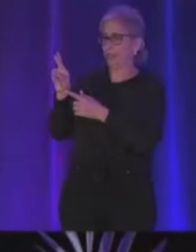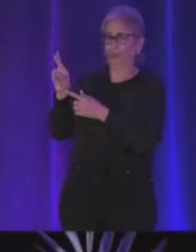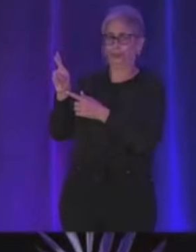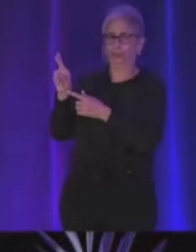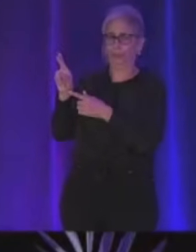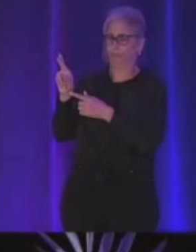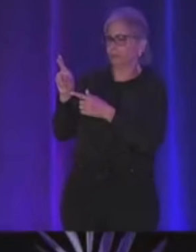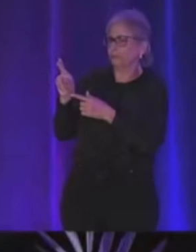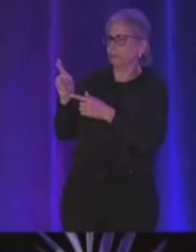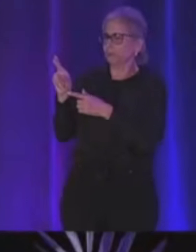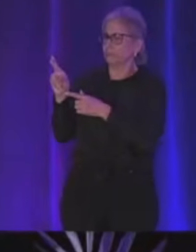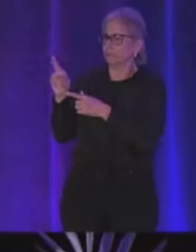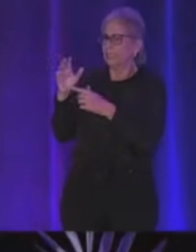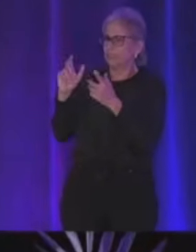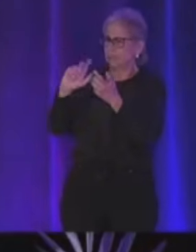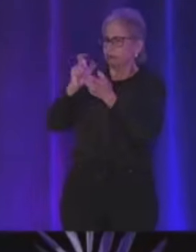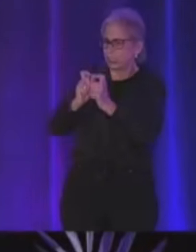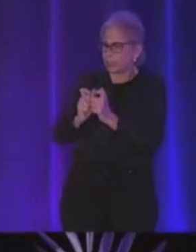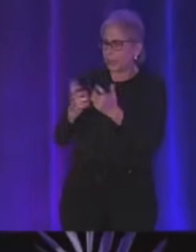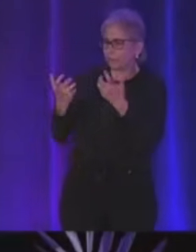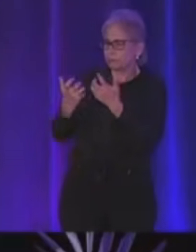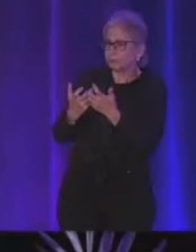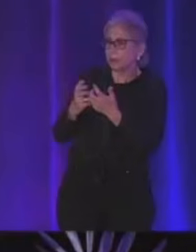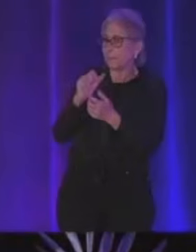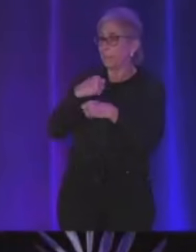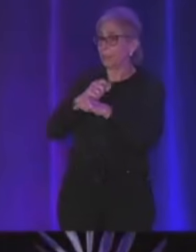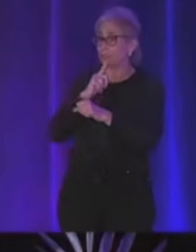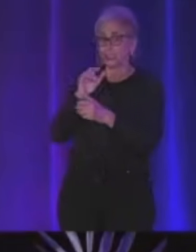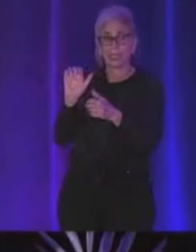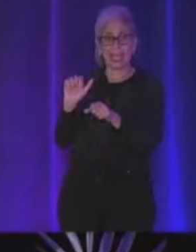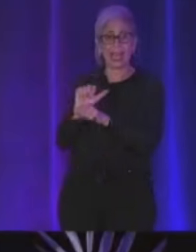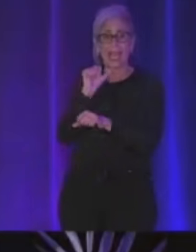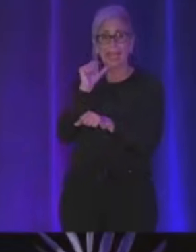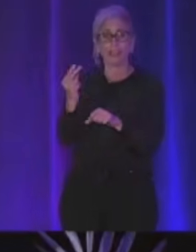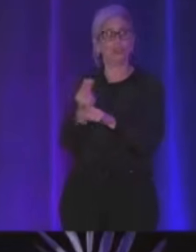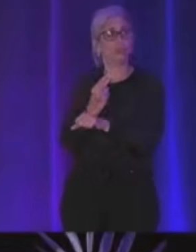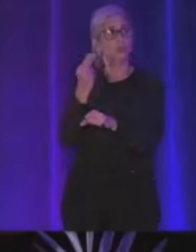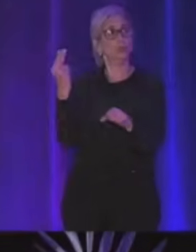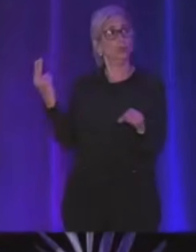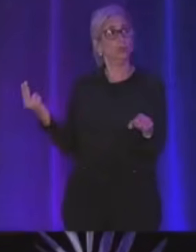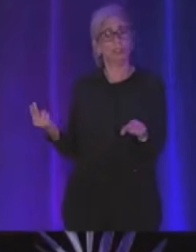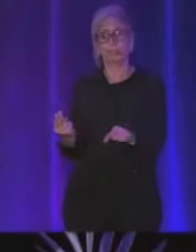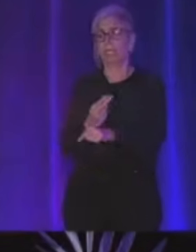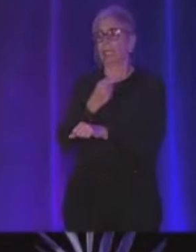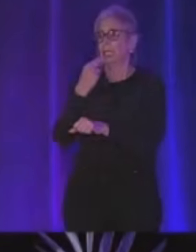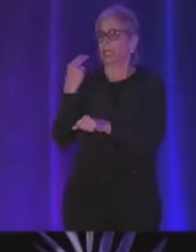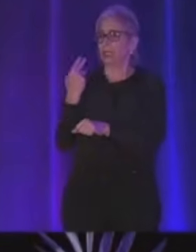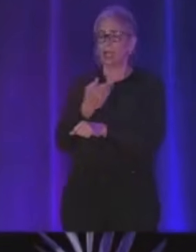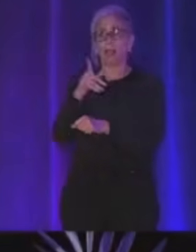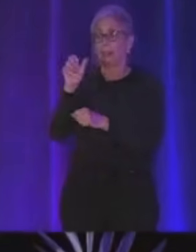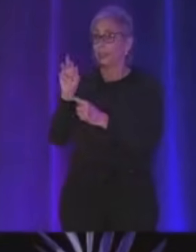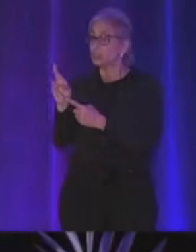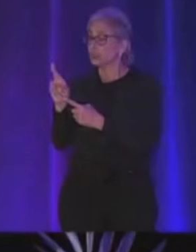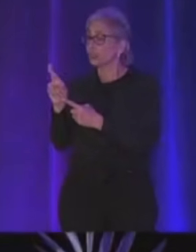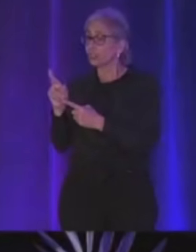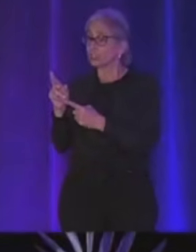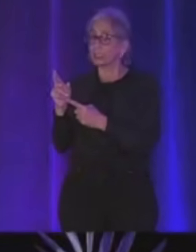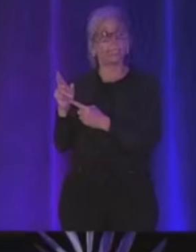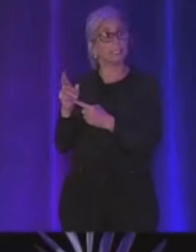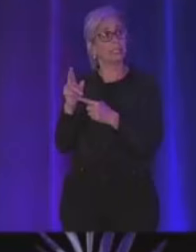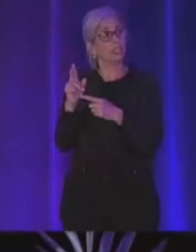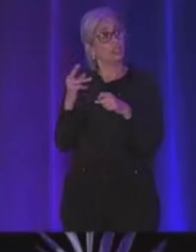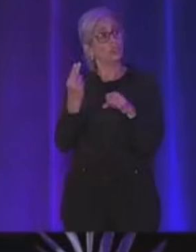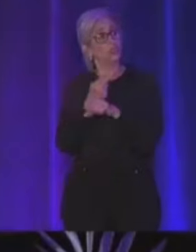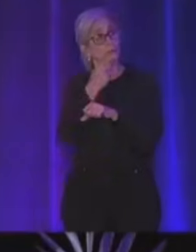it's super customized and weird. Make sure you're not using ESLint for formatting. 2, check your linter. See if you're enabling TypeScript ESLint